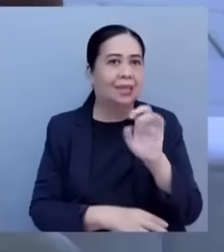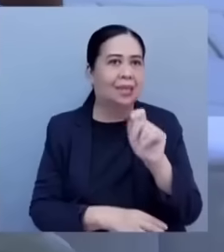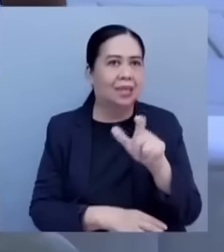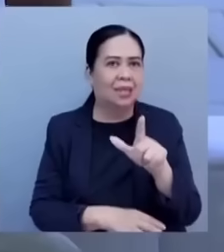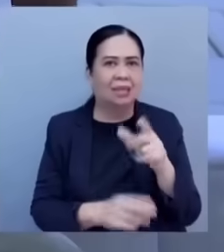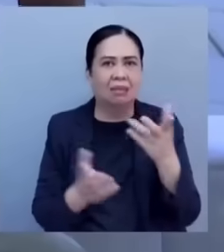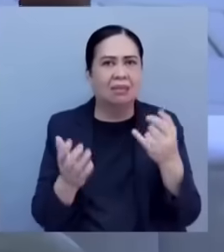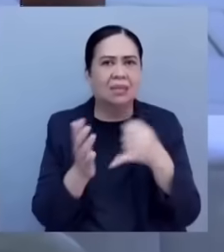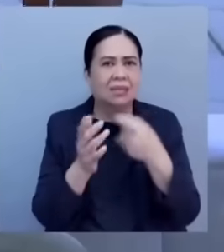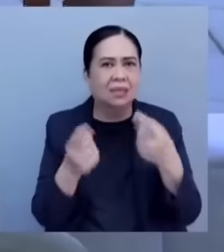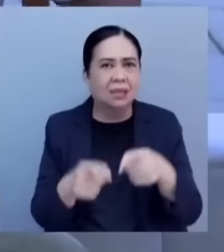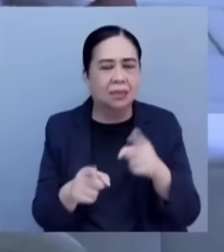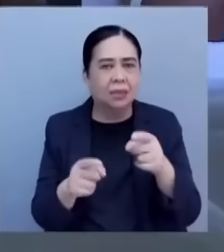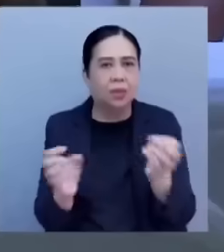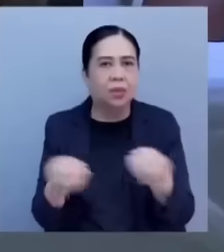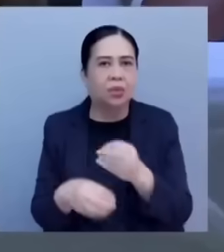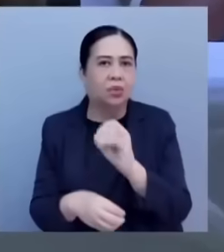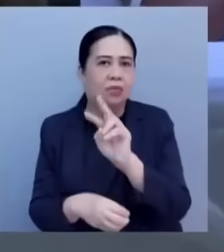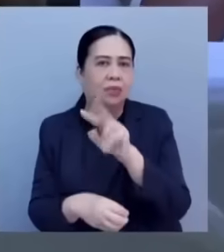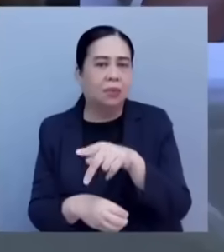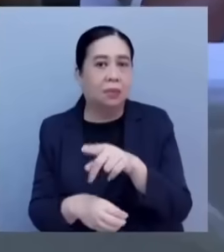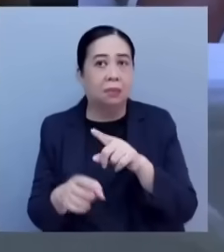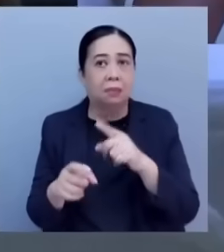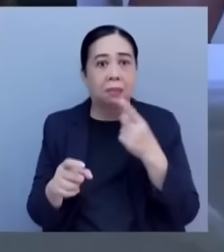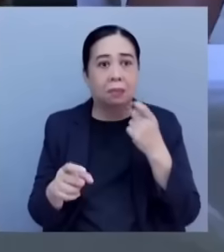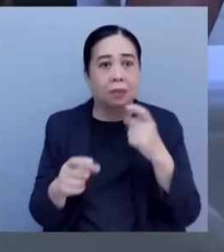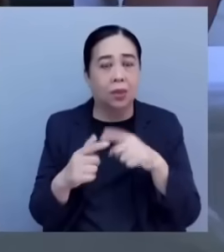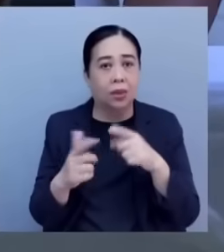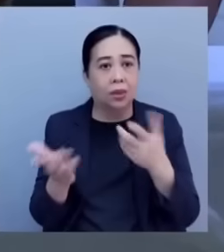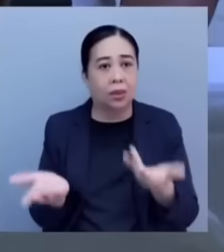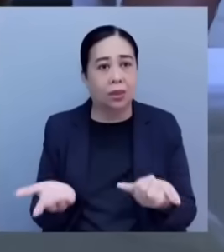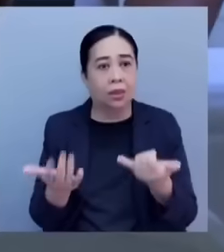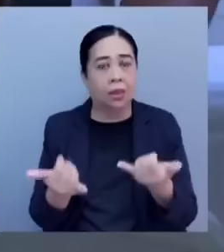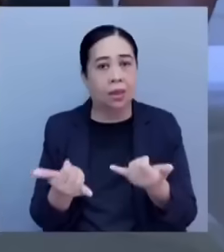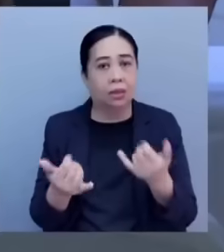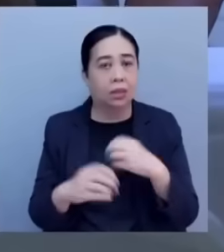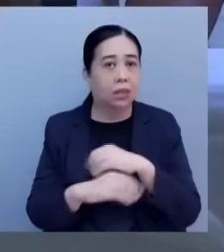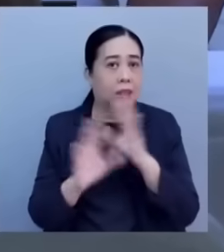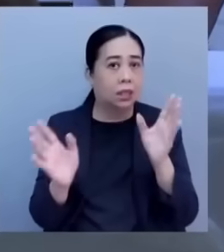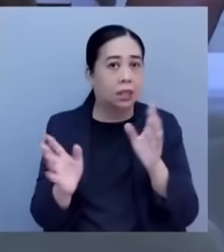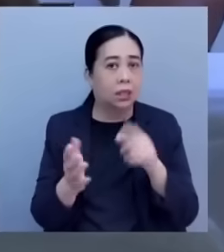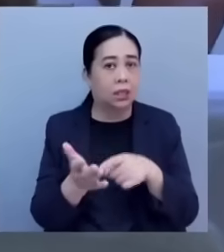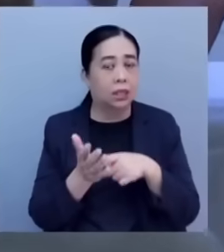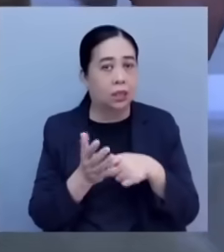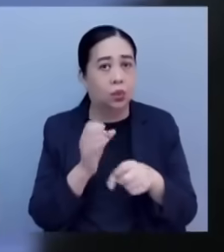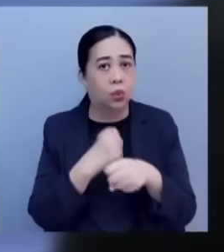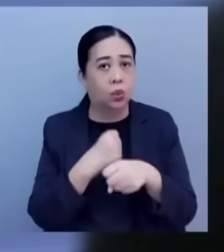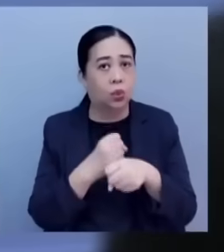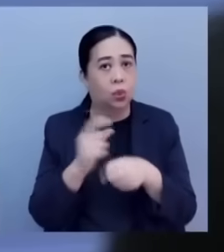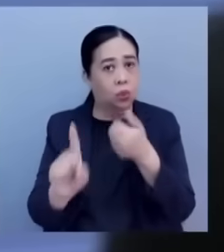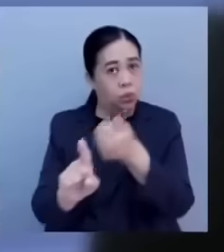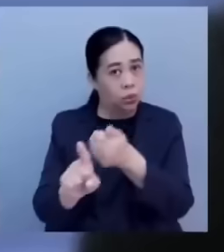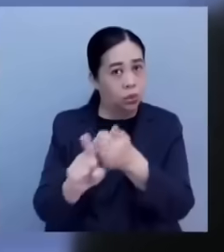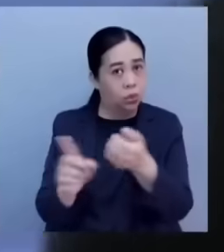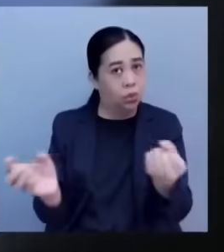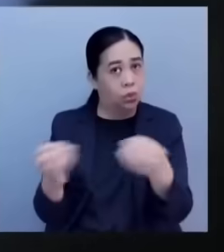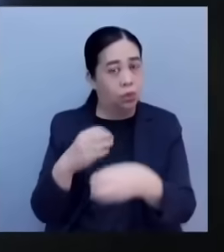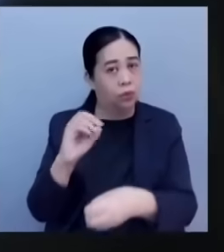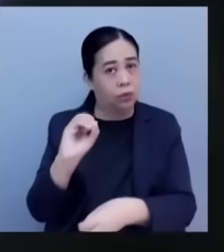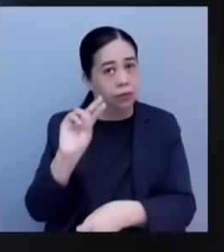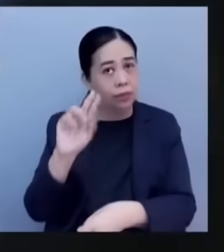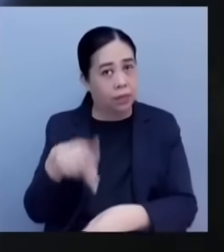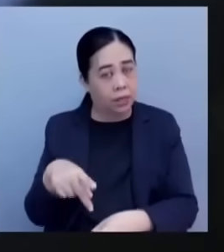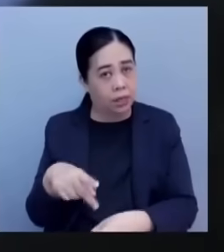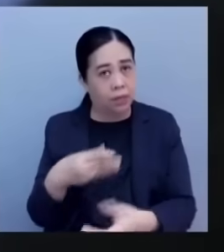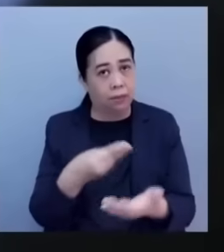the office that she actually occupies. Because at this stage, it's clear the request was made by her office. The fund